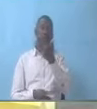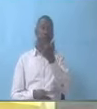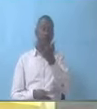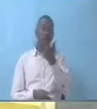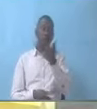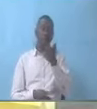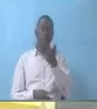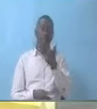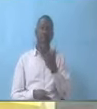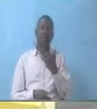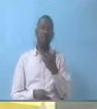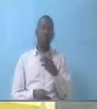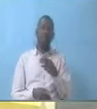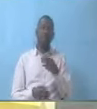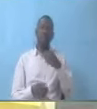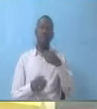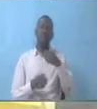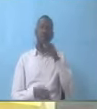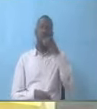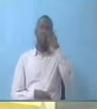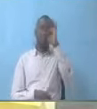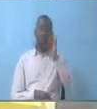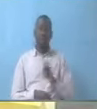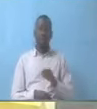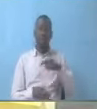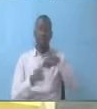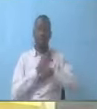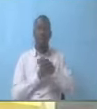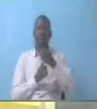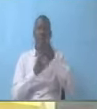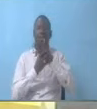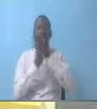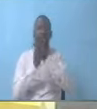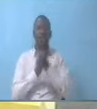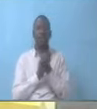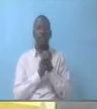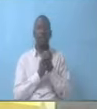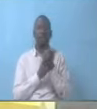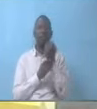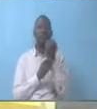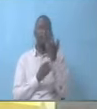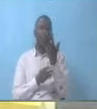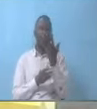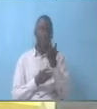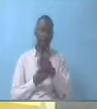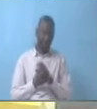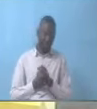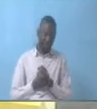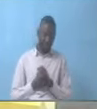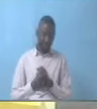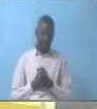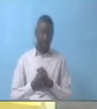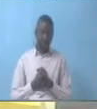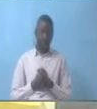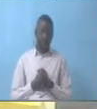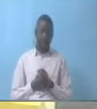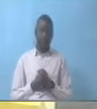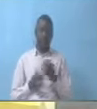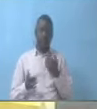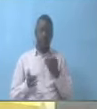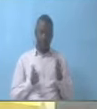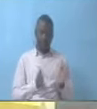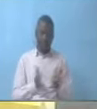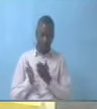1995. While you were Attorney General. And now go to the last